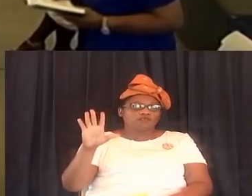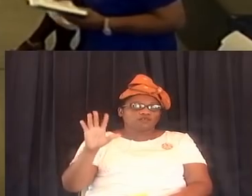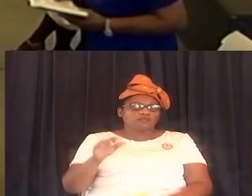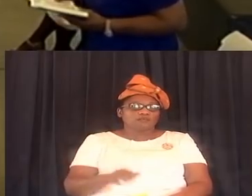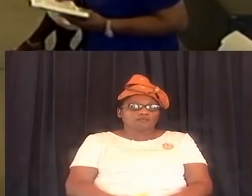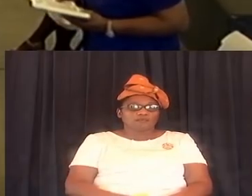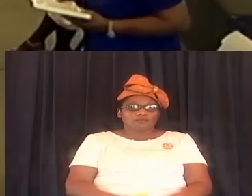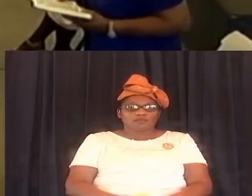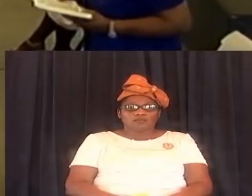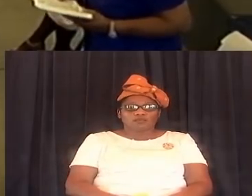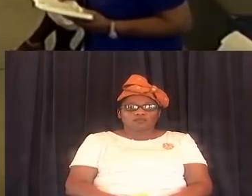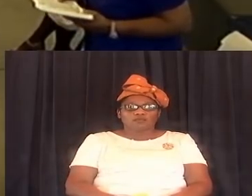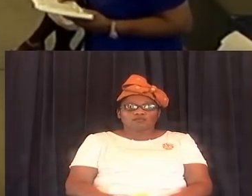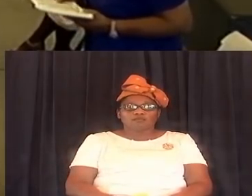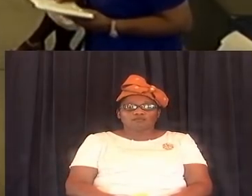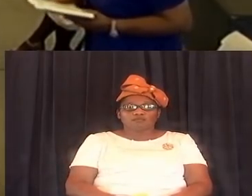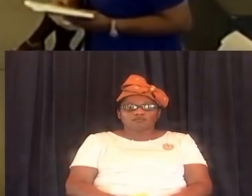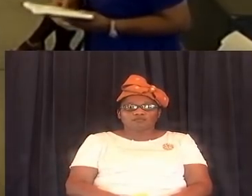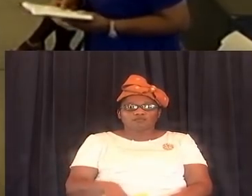45. If you found it, say amen.